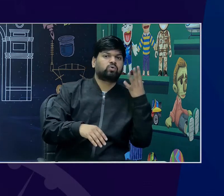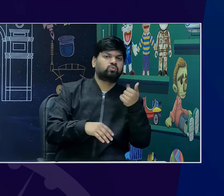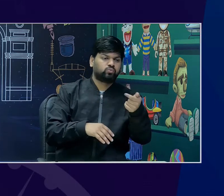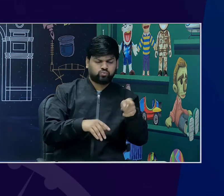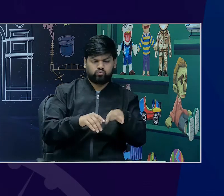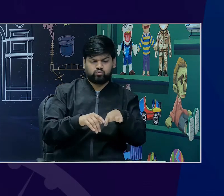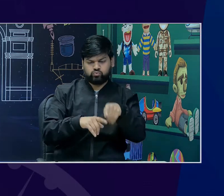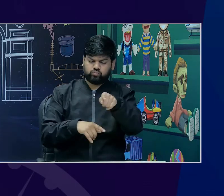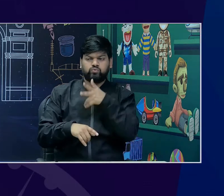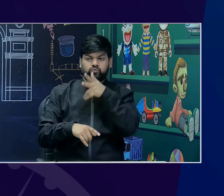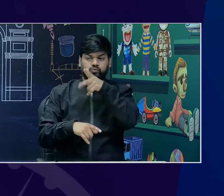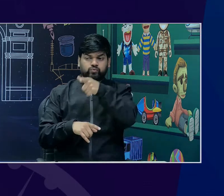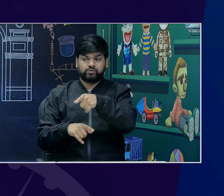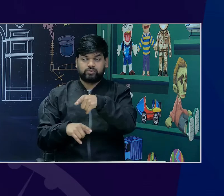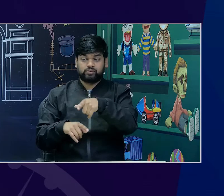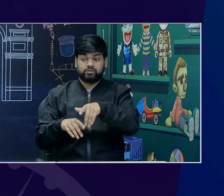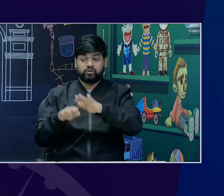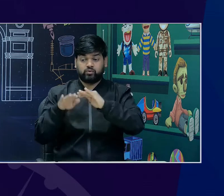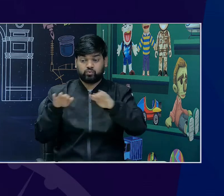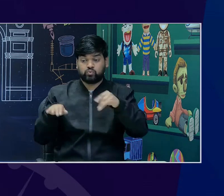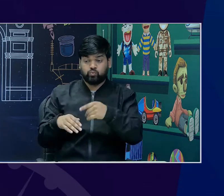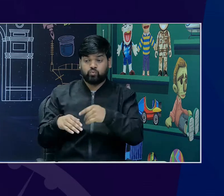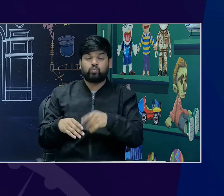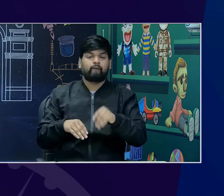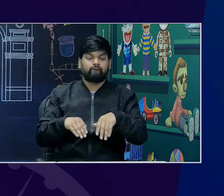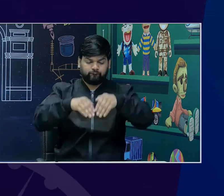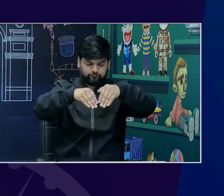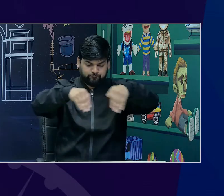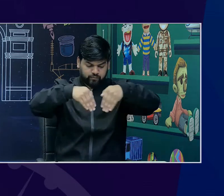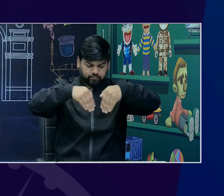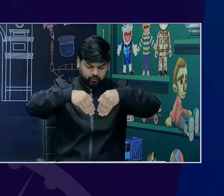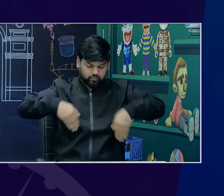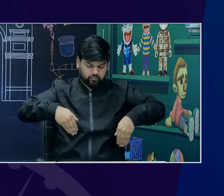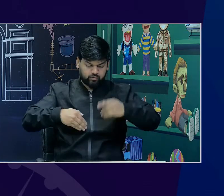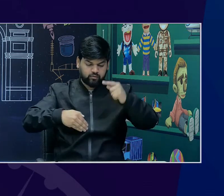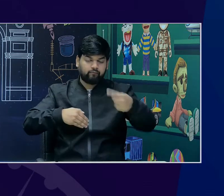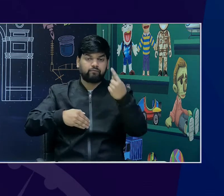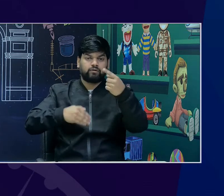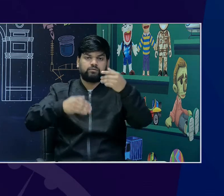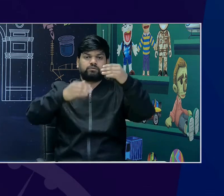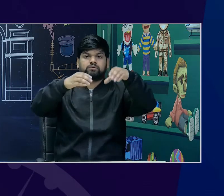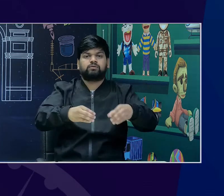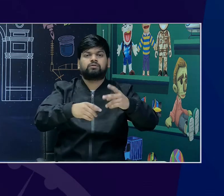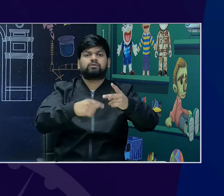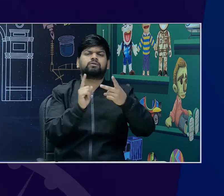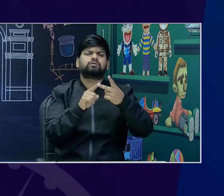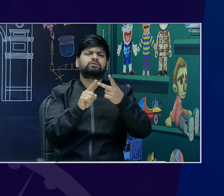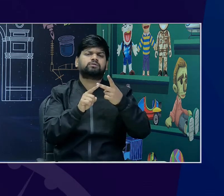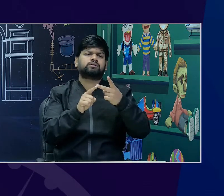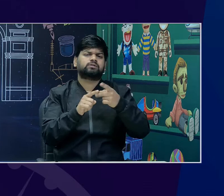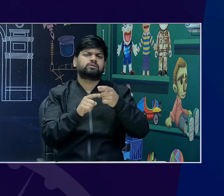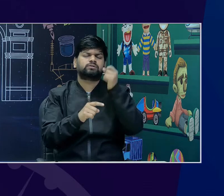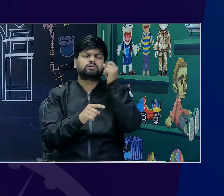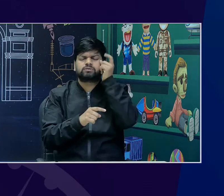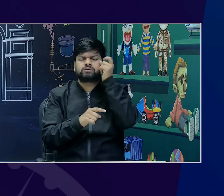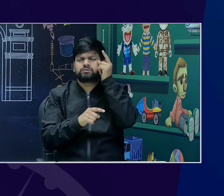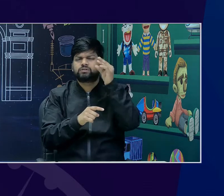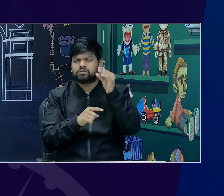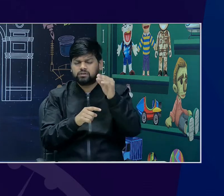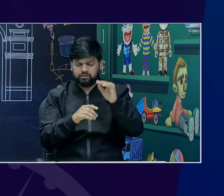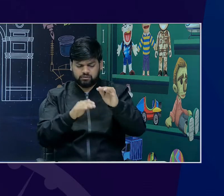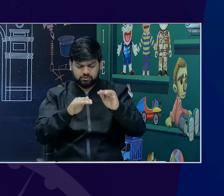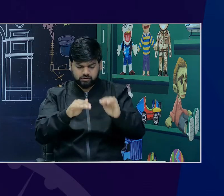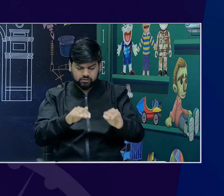So that way you are dividing. In that case, it becomes a quasi public good. I hope that makes the concept